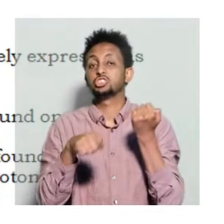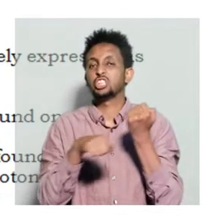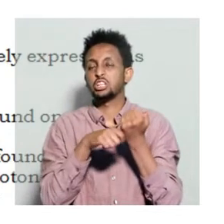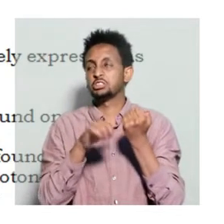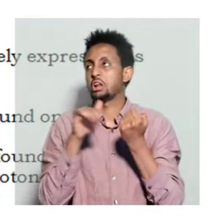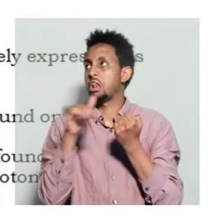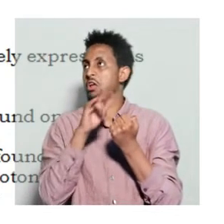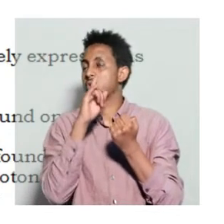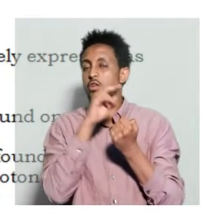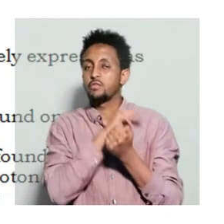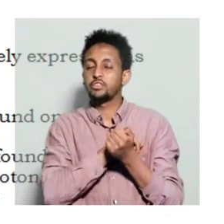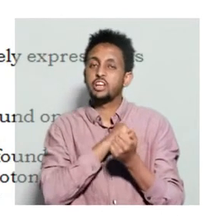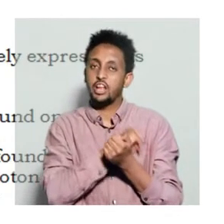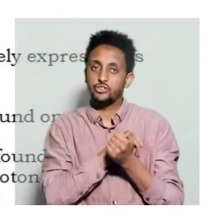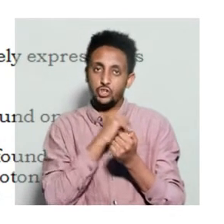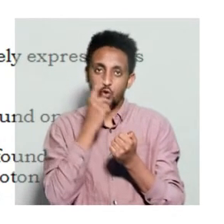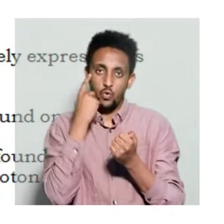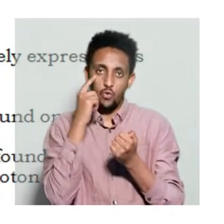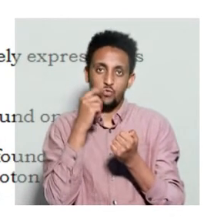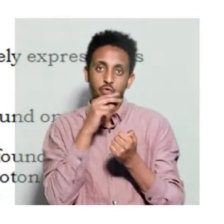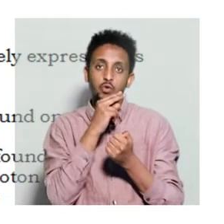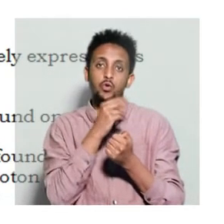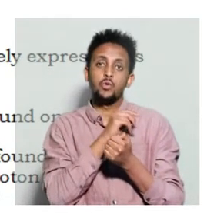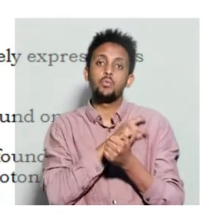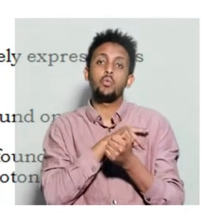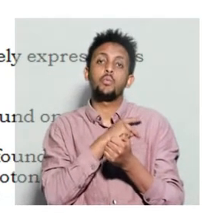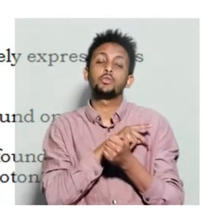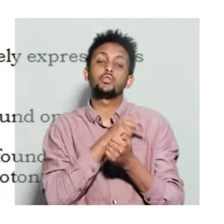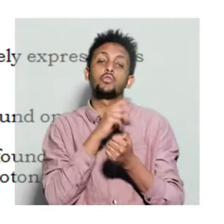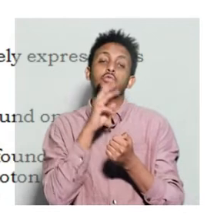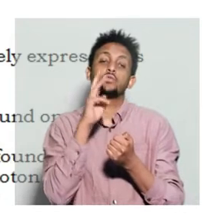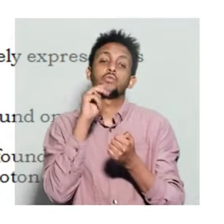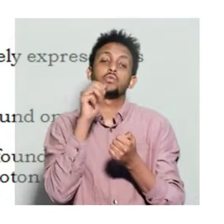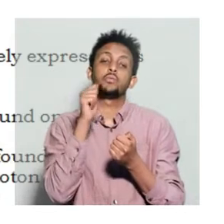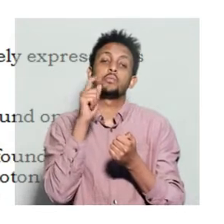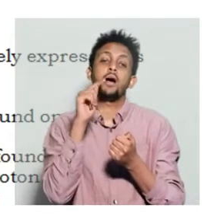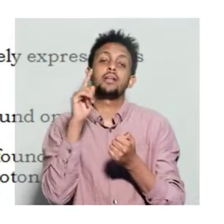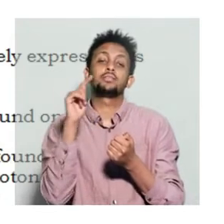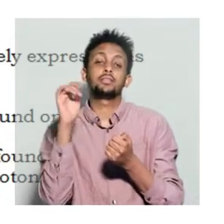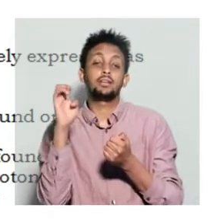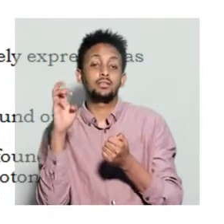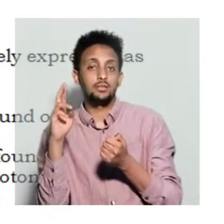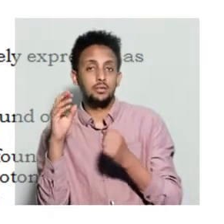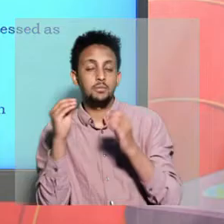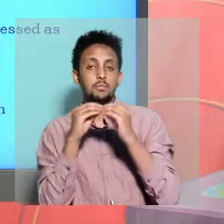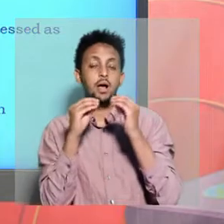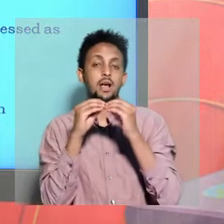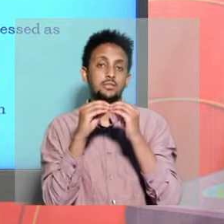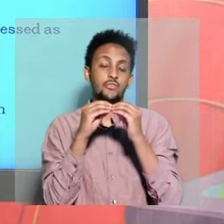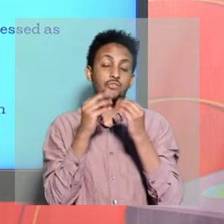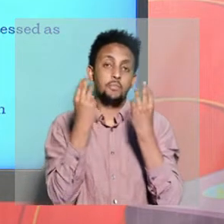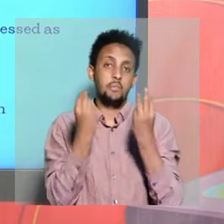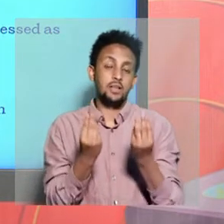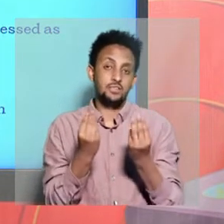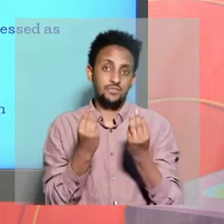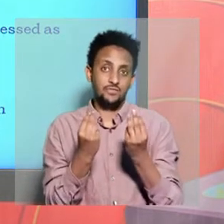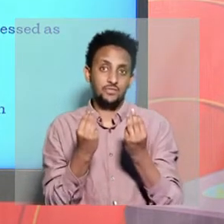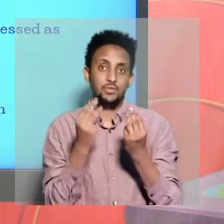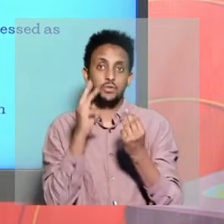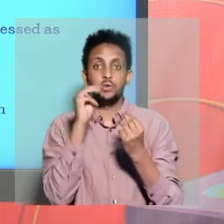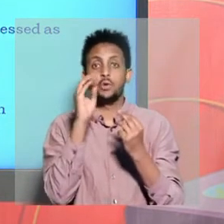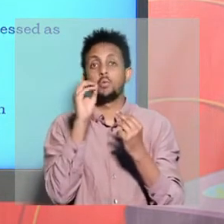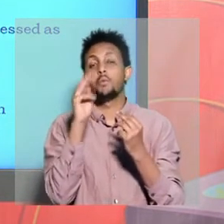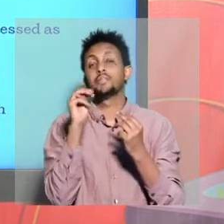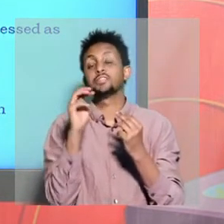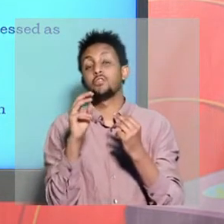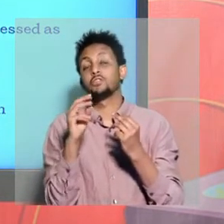like one of the nature of or properties of matter. For example, mass is a property of a massive body, momentum is a